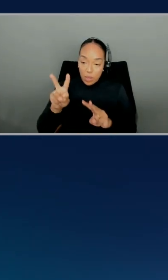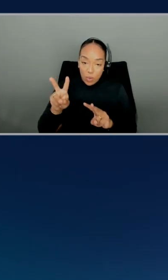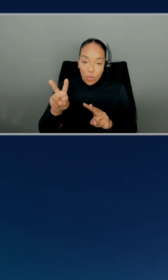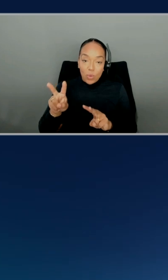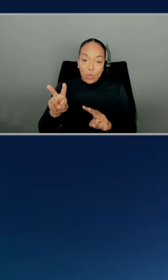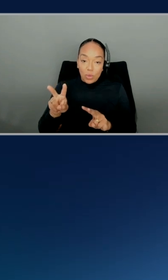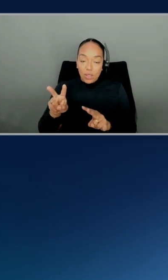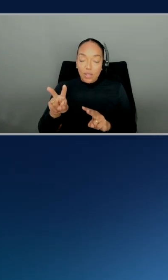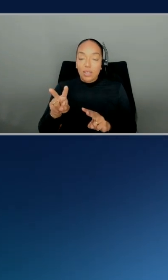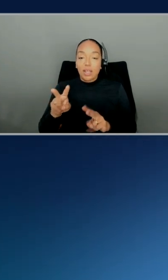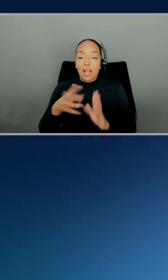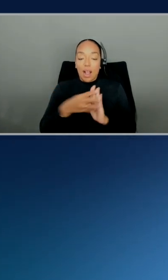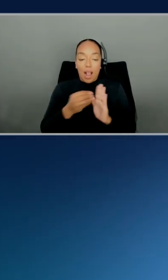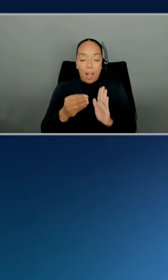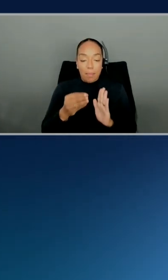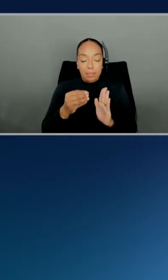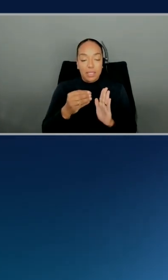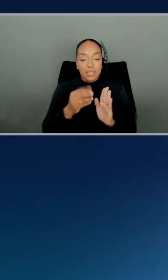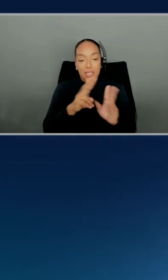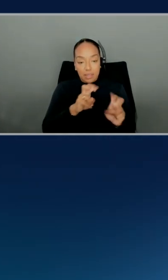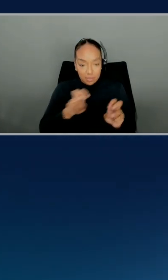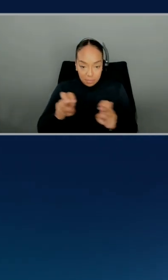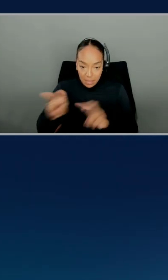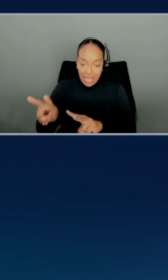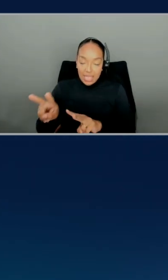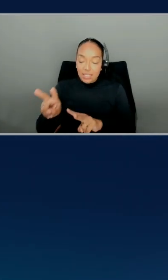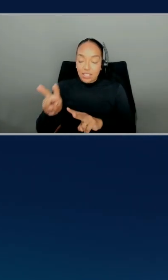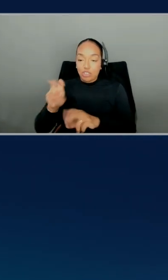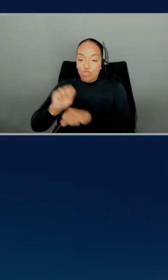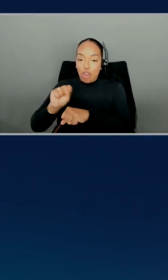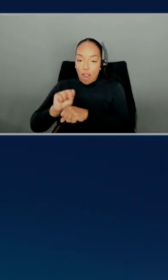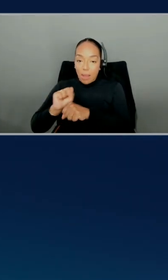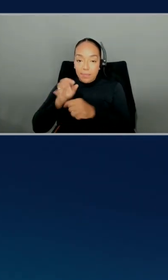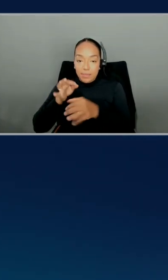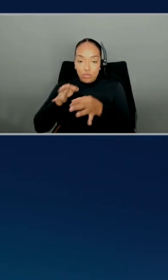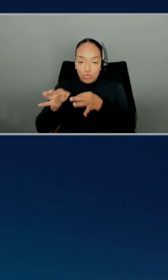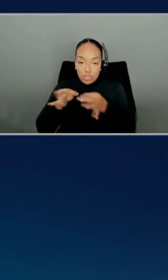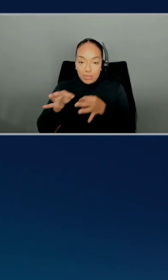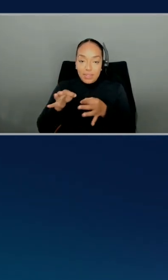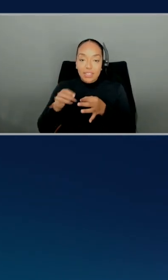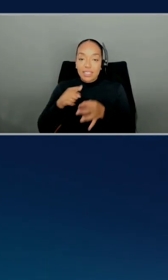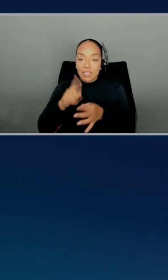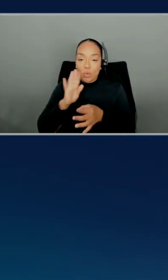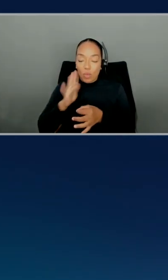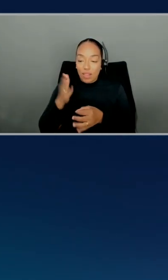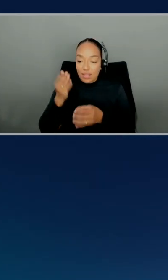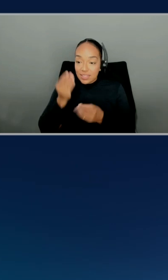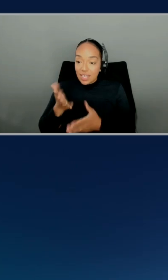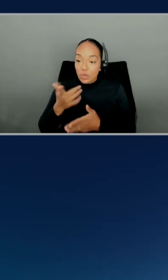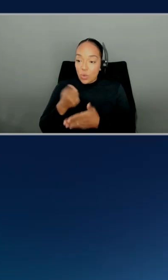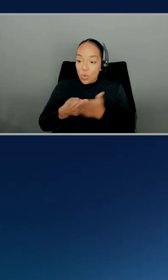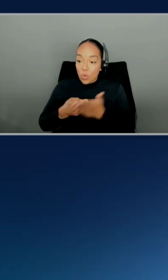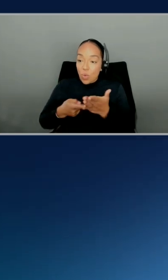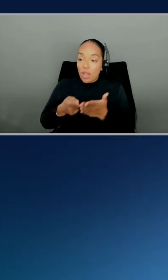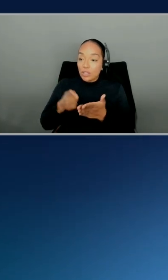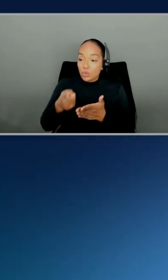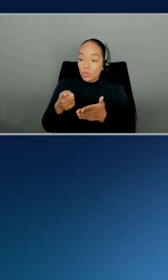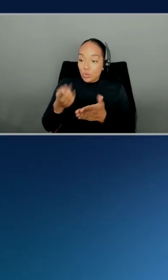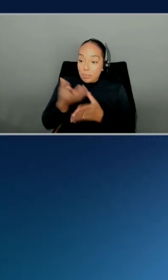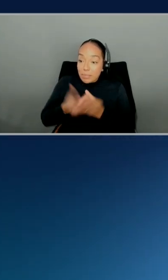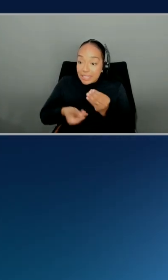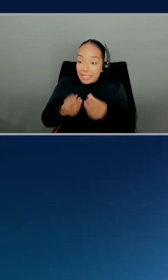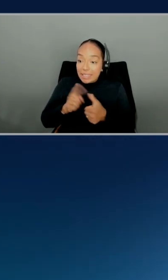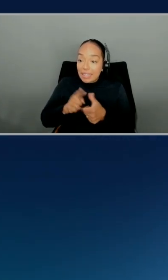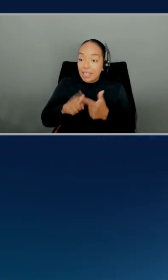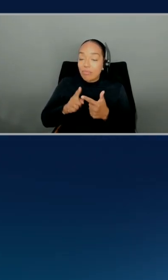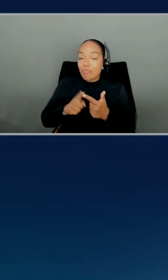job description. It does a pretty cool diff analysis. It tells you, what are the skills you're missing. It generates a cover letter for you. Then it